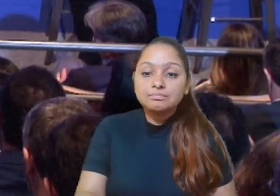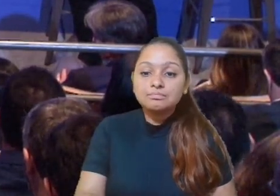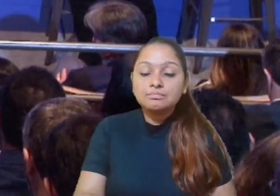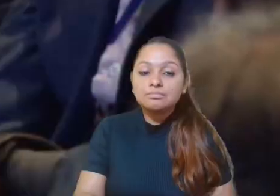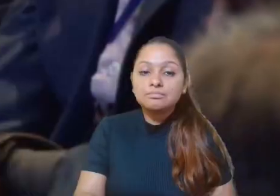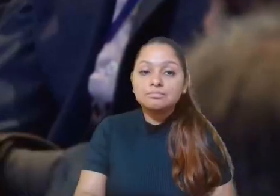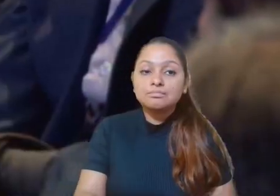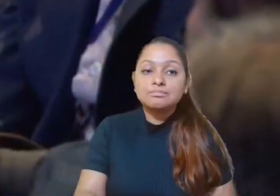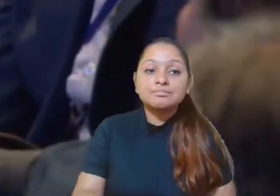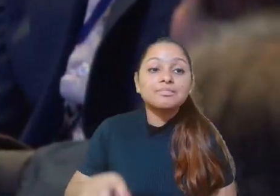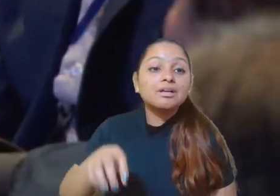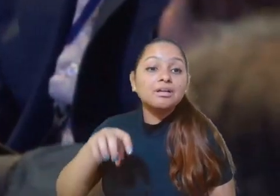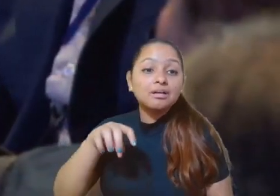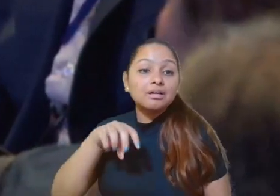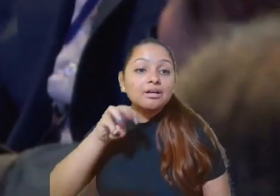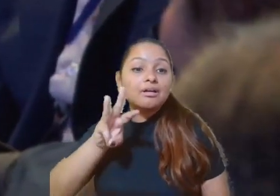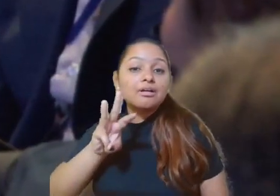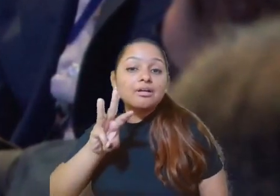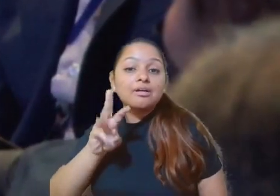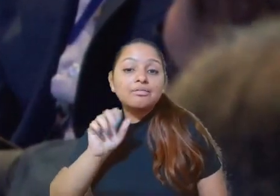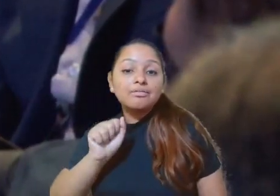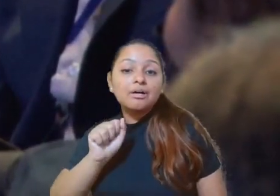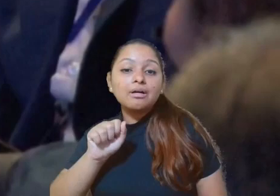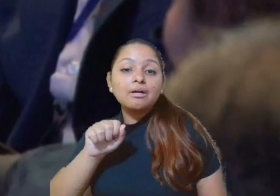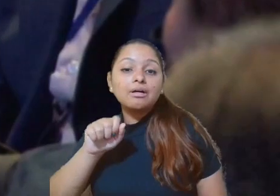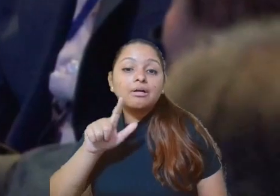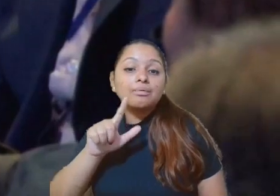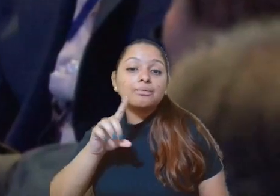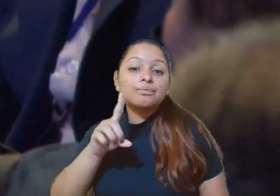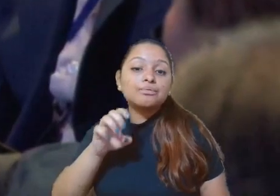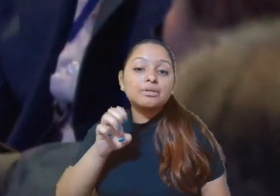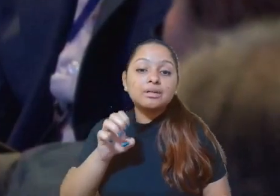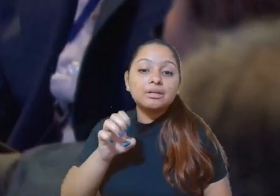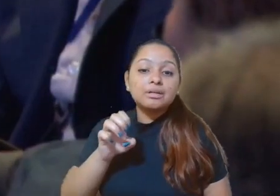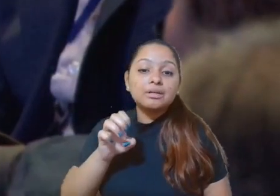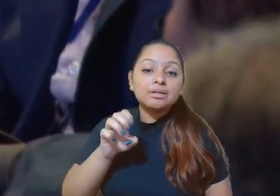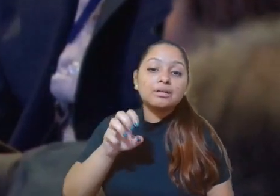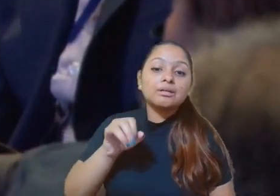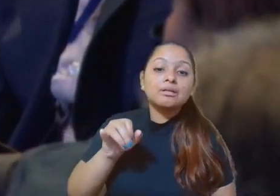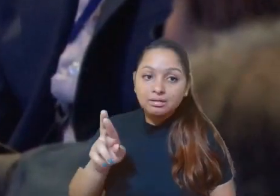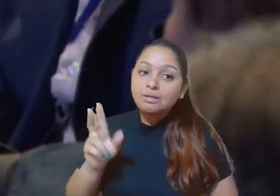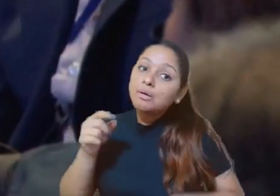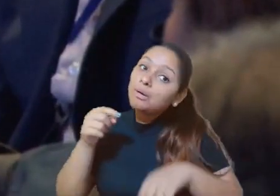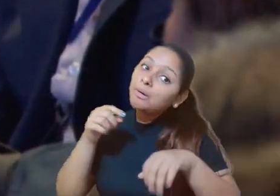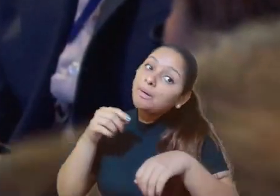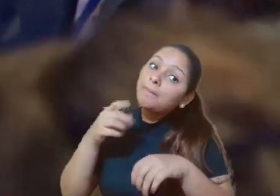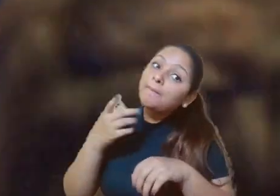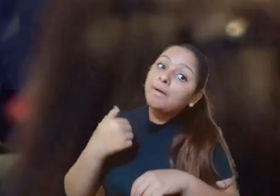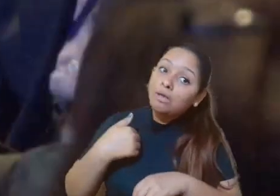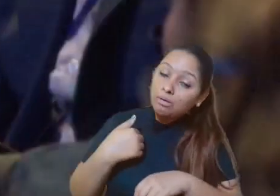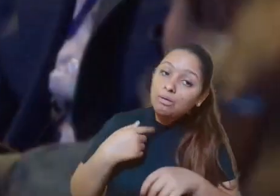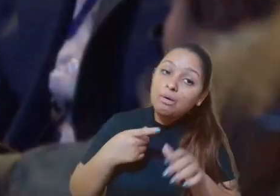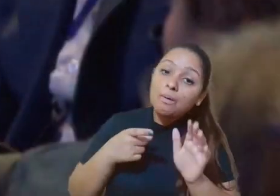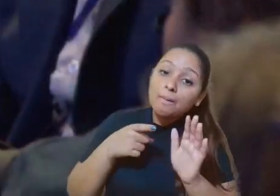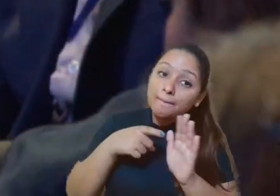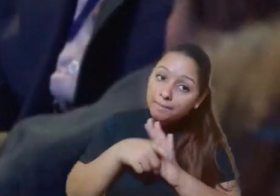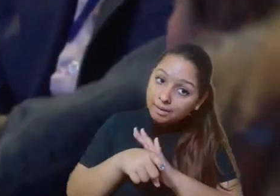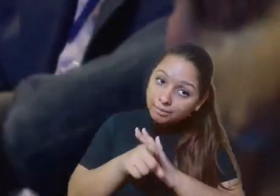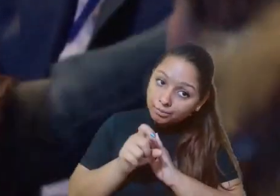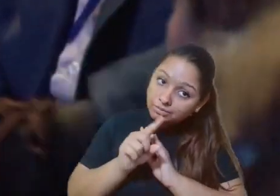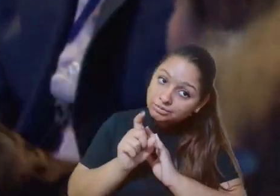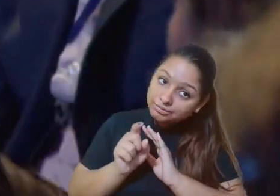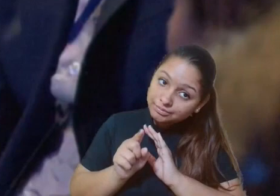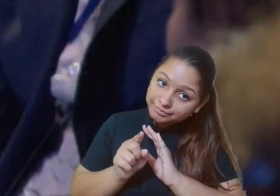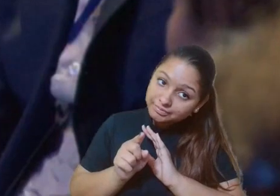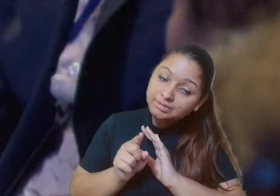Valdir from Engineering School from the University of São Paulo. I have a question and a suggestion. As Roberto